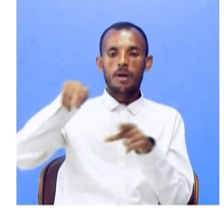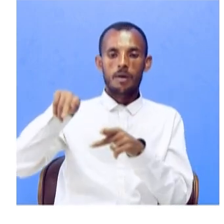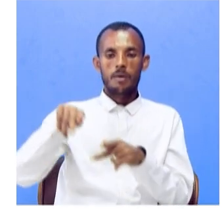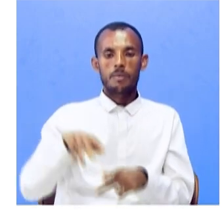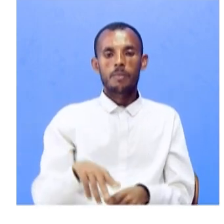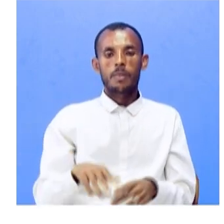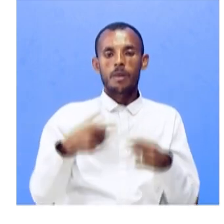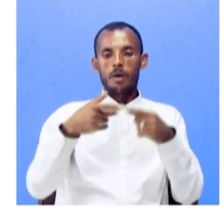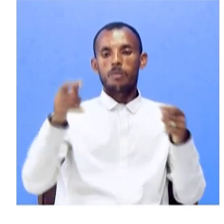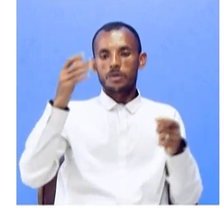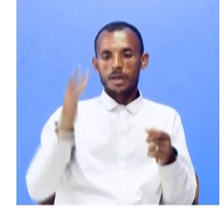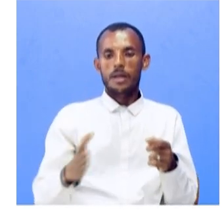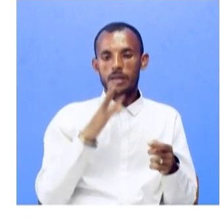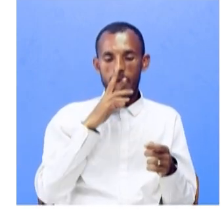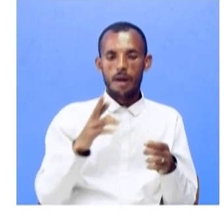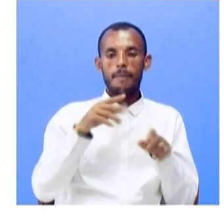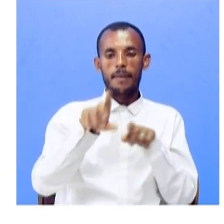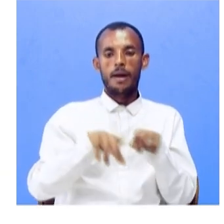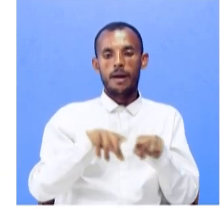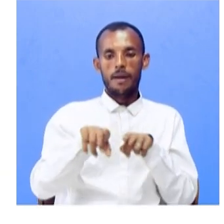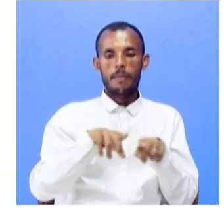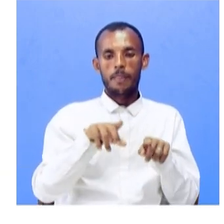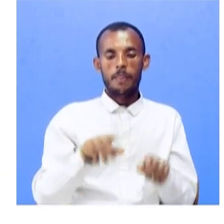Opposite sides are parallel,